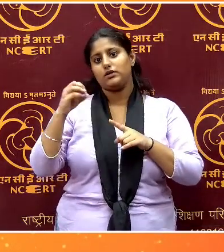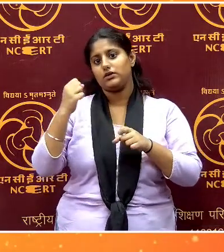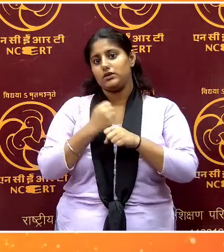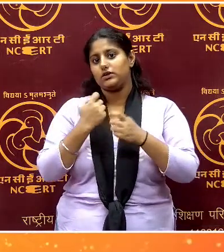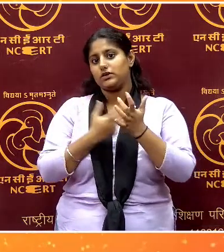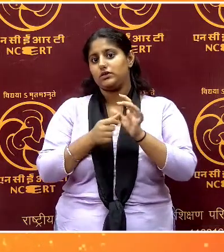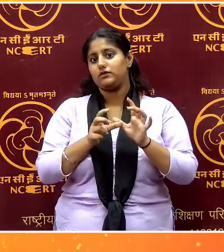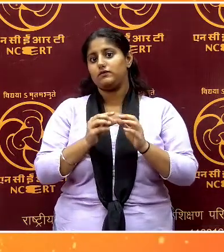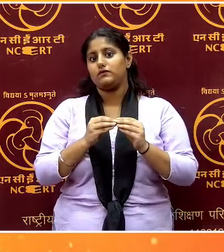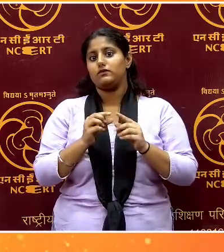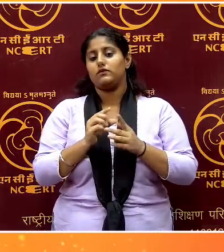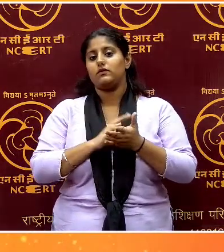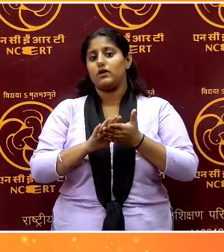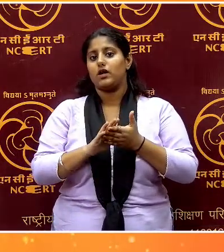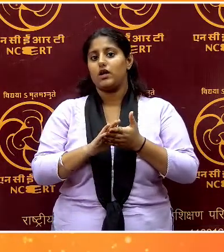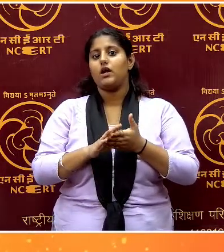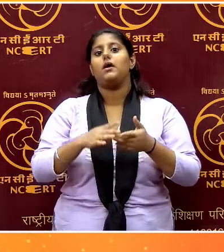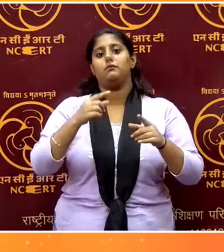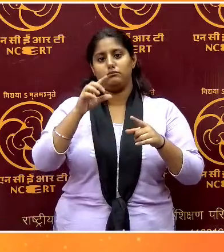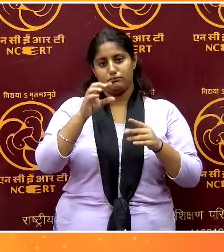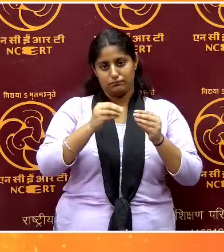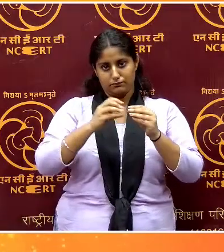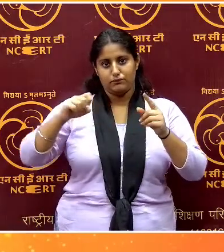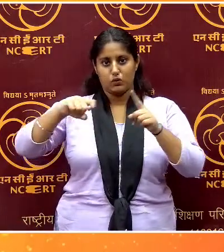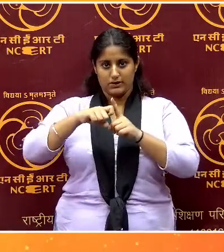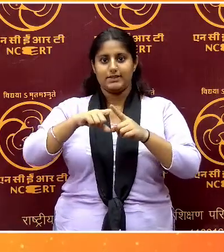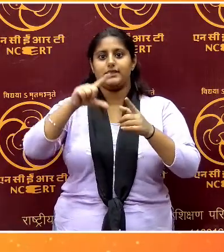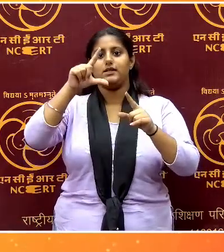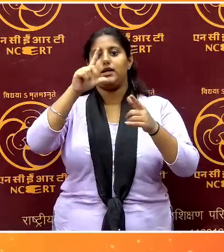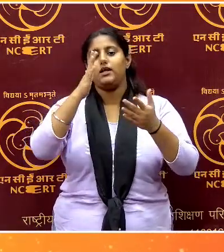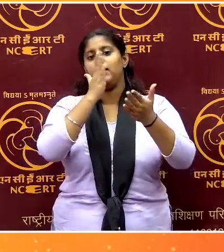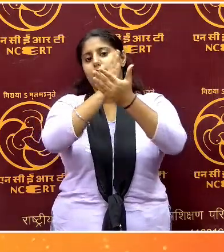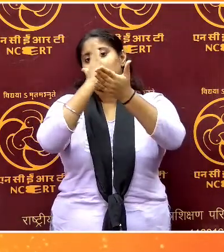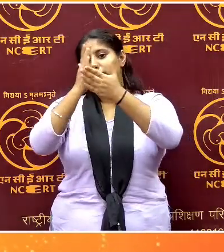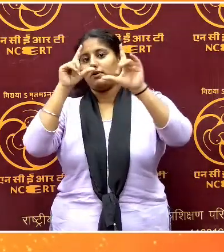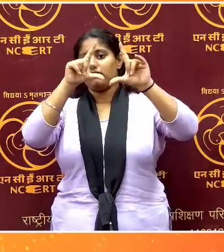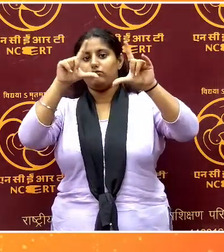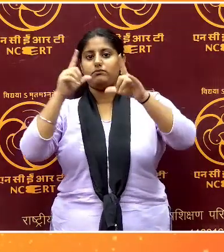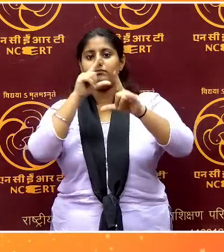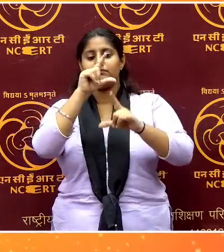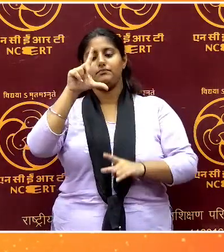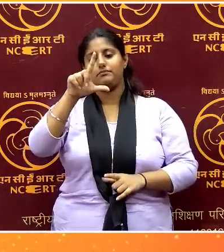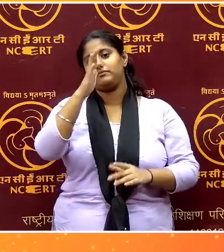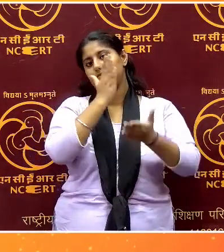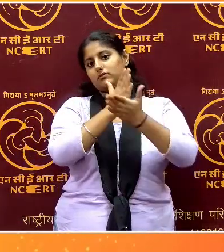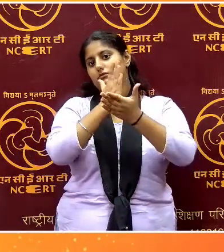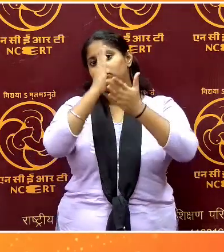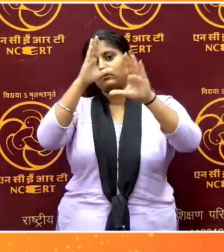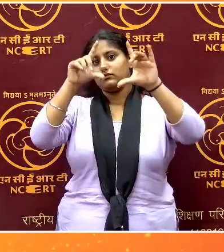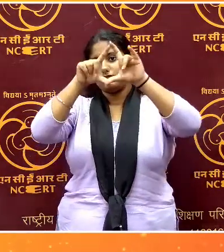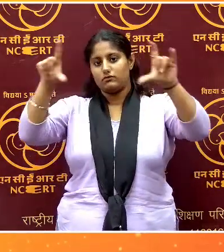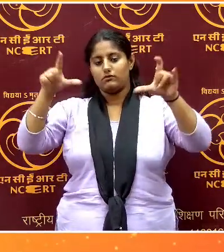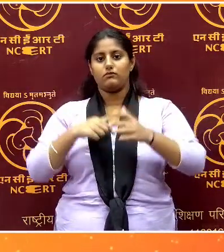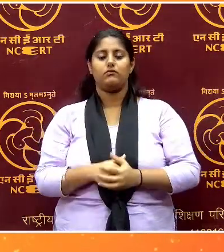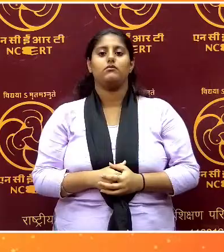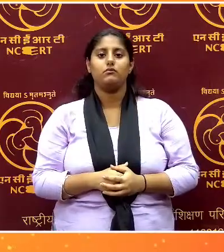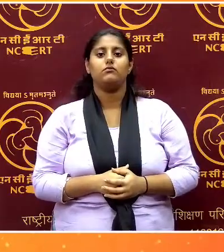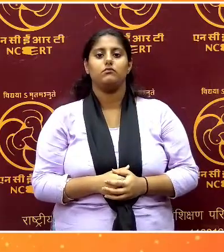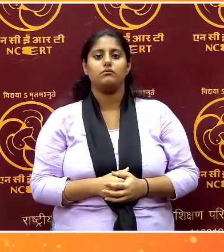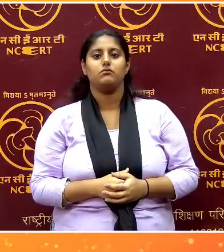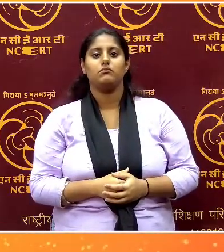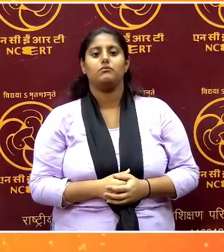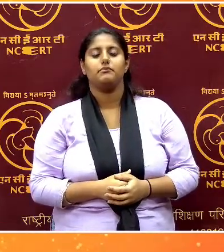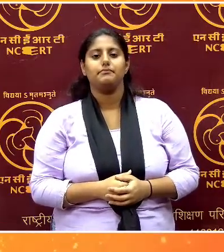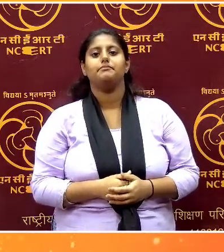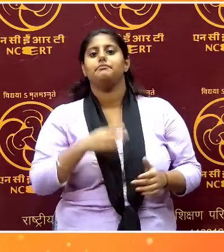borrowed by students in a week from the library of school. Day is mentioned in the first column and number of